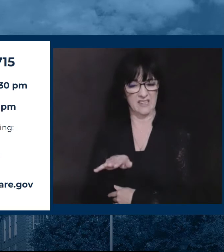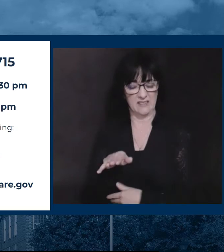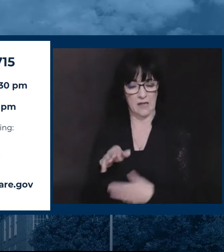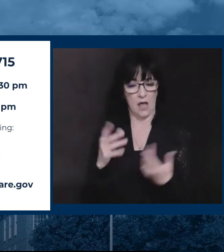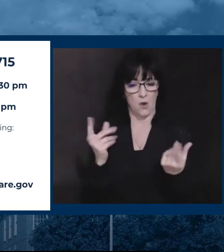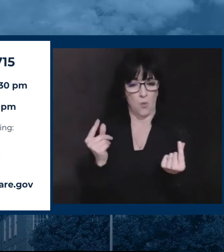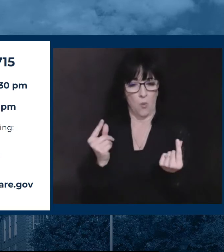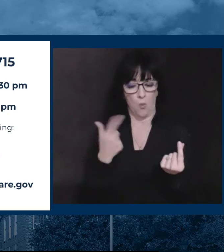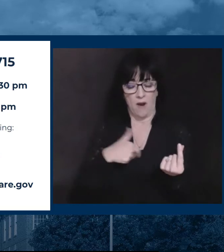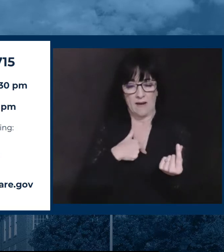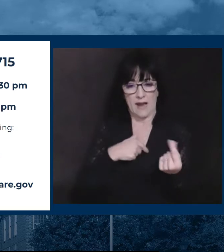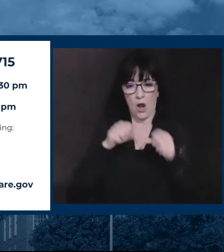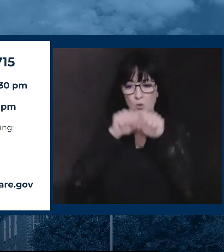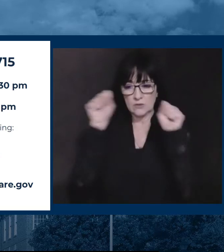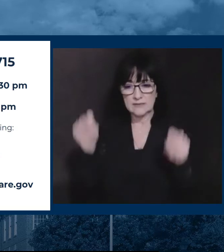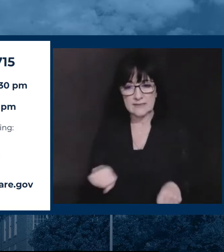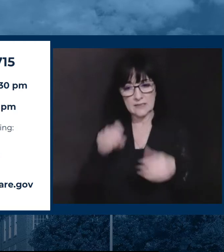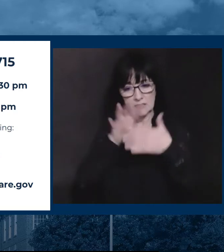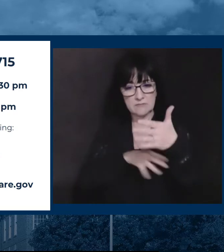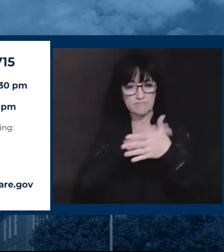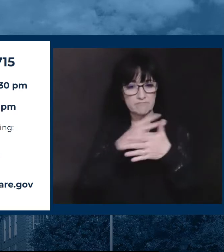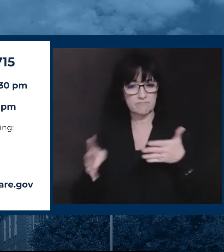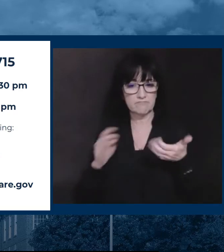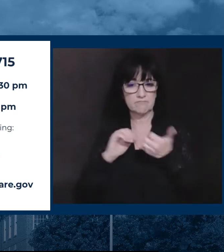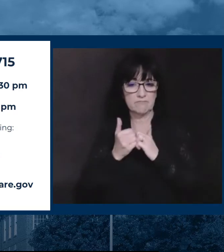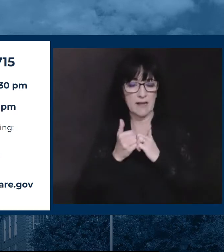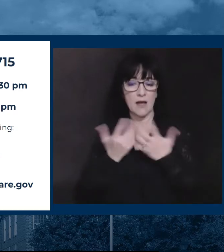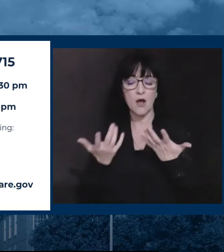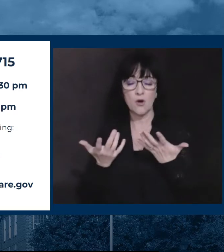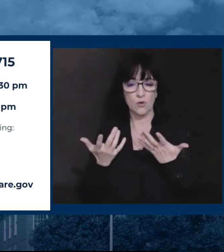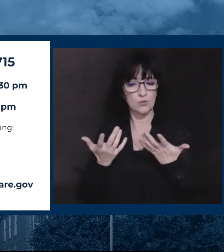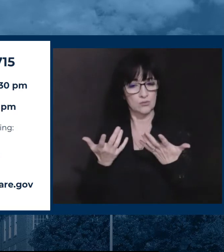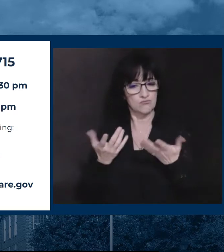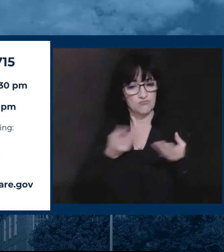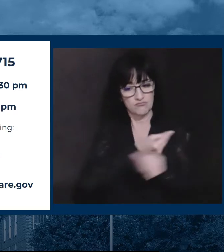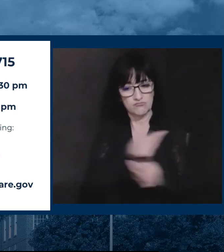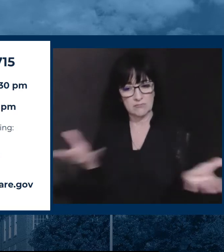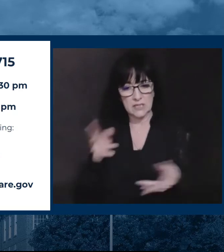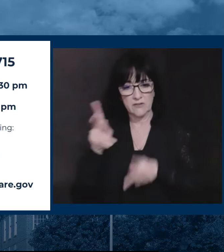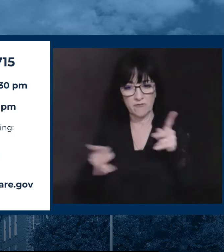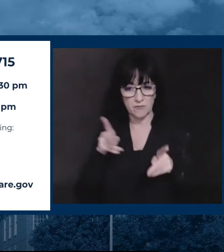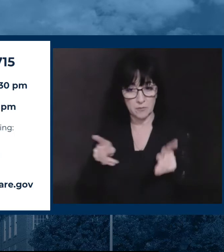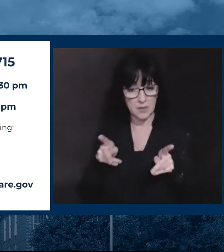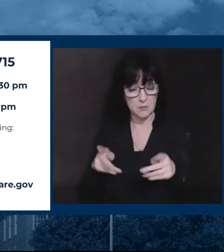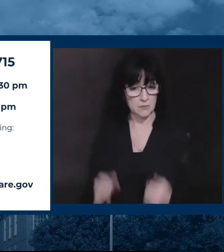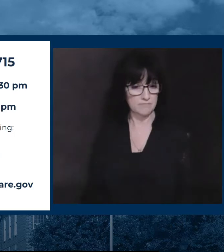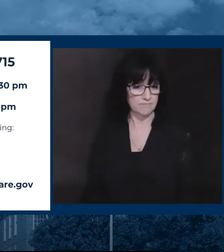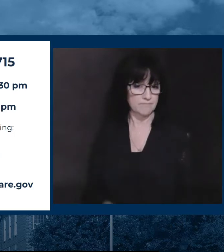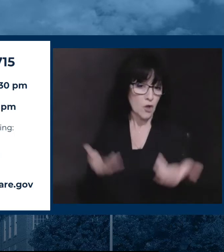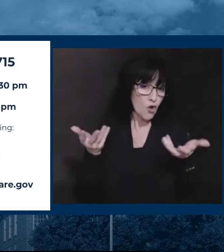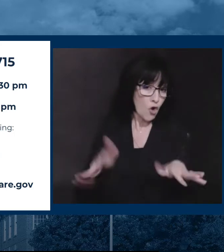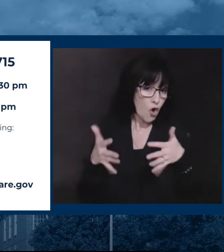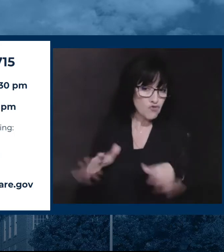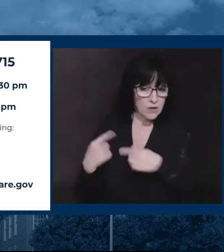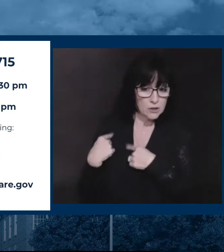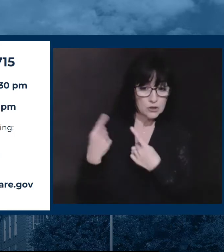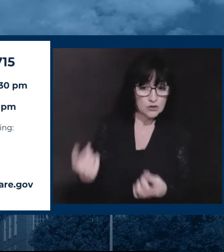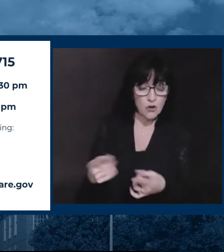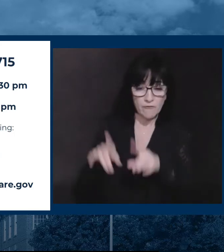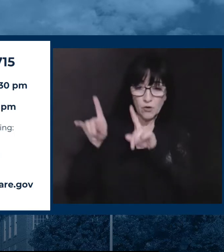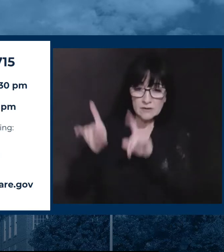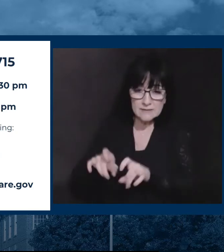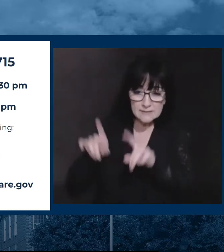respect to testing, and doing it in a way where we're really focusing on those targeted and priority populations, but moving eventually into